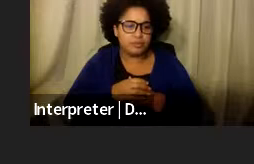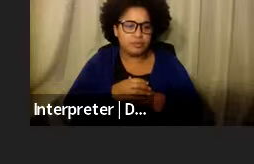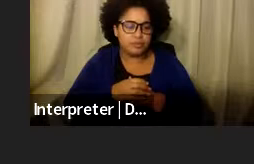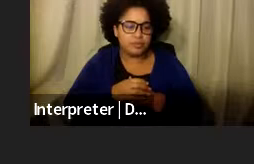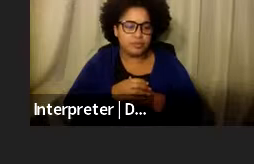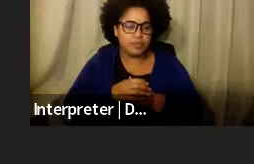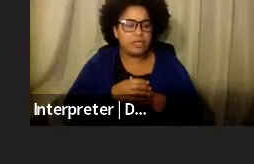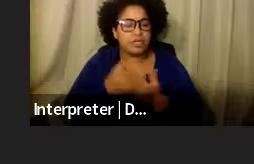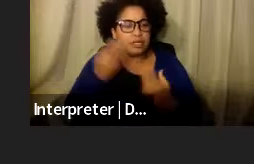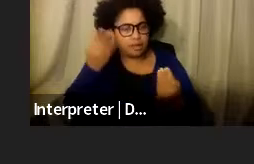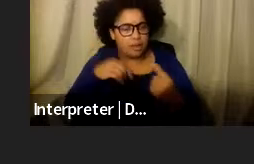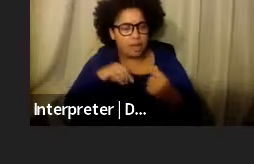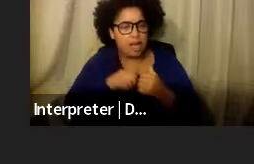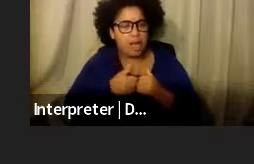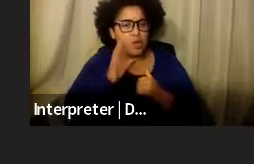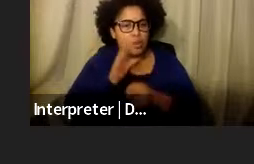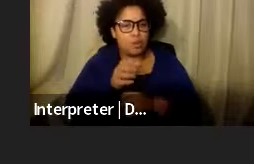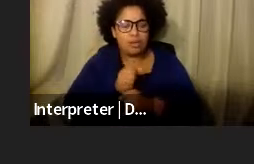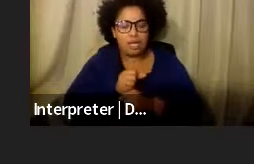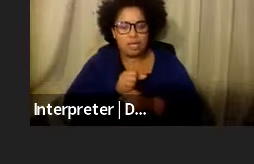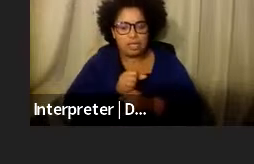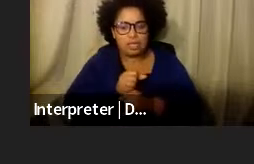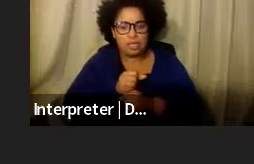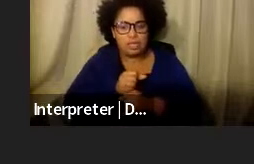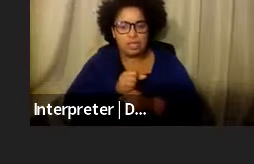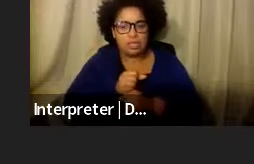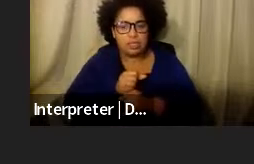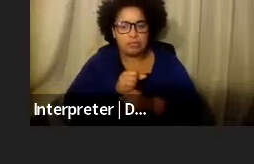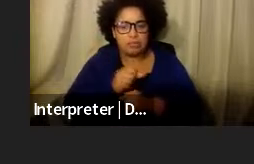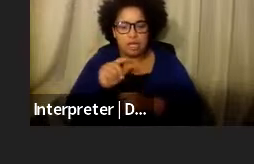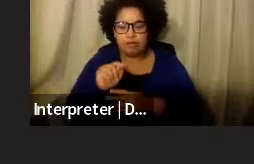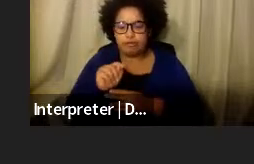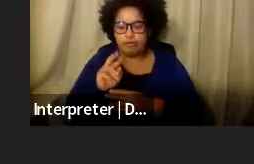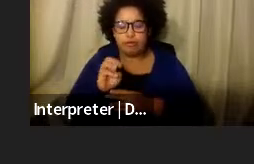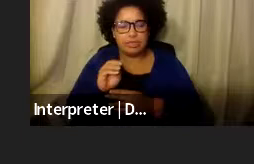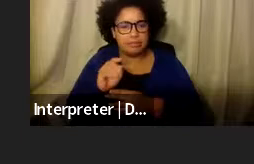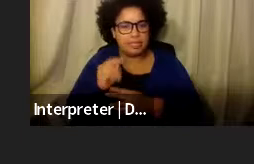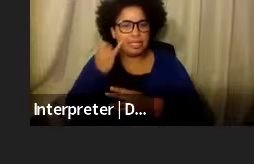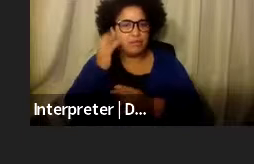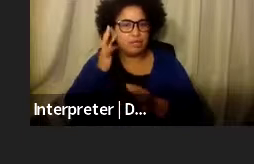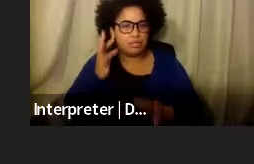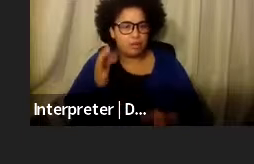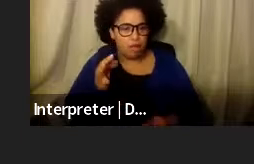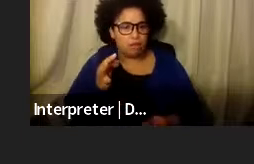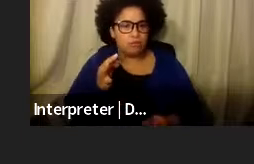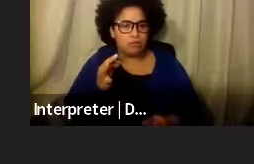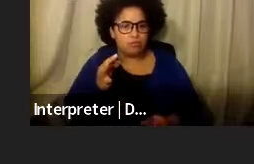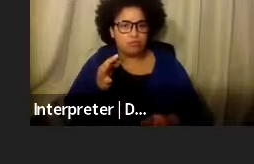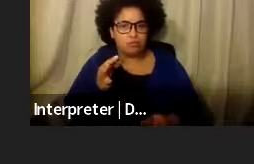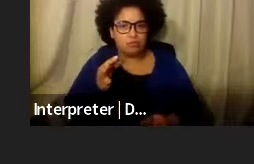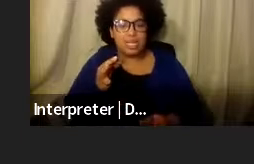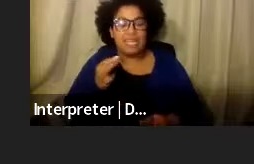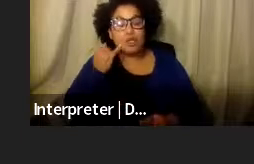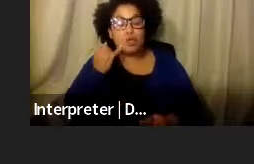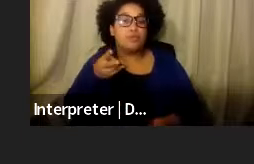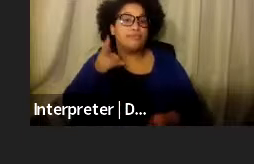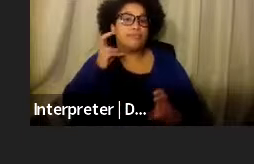just think about how you're going to get a hold of COVID treatment if you do get it. Next slide,